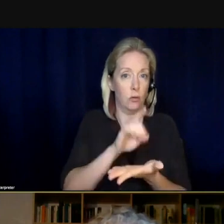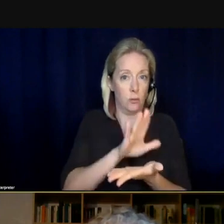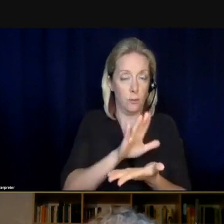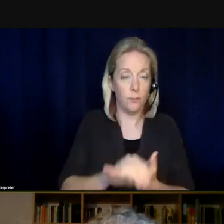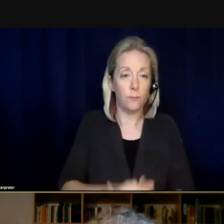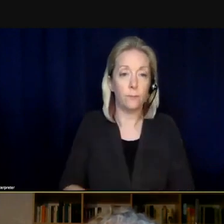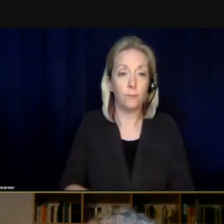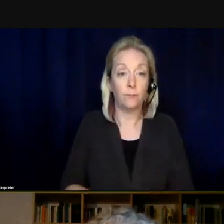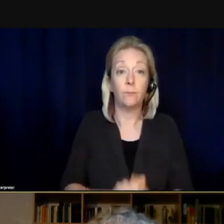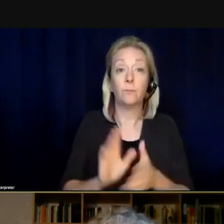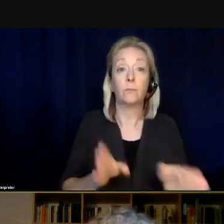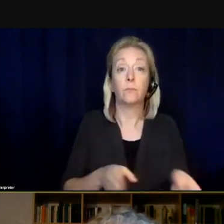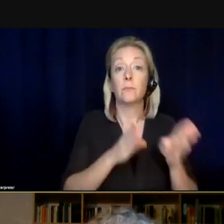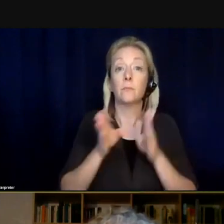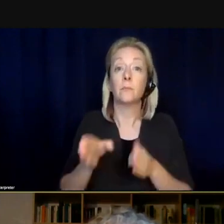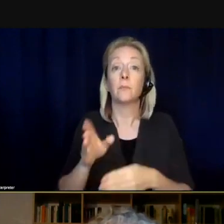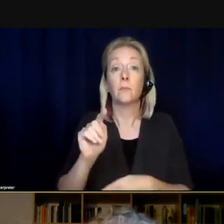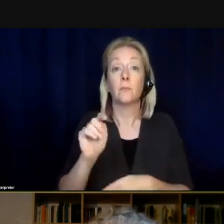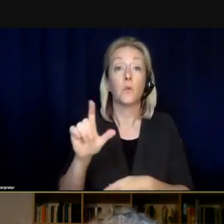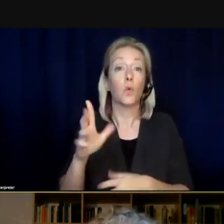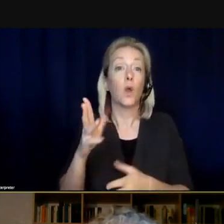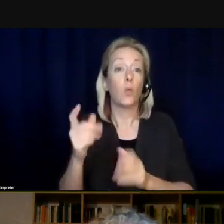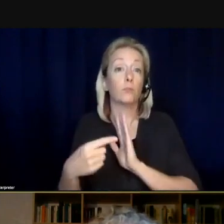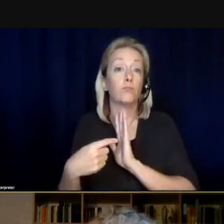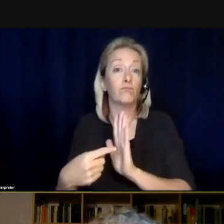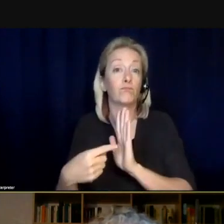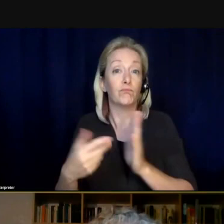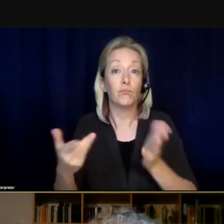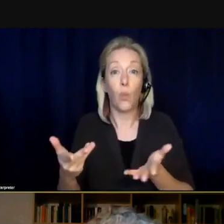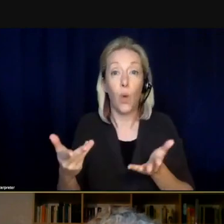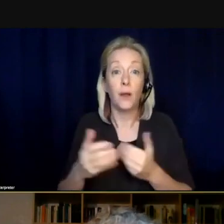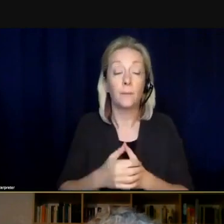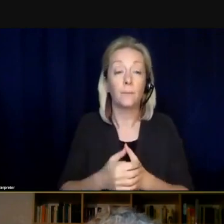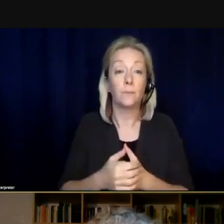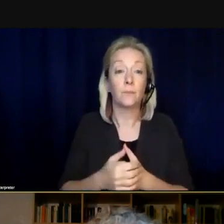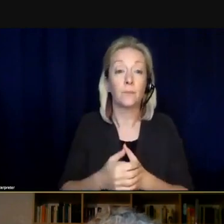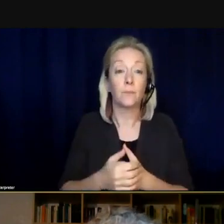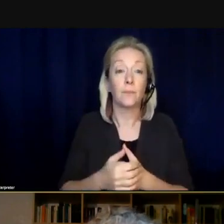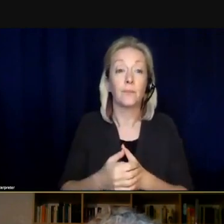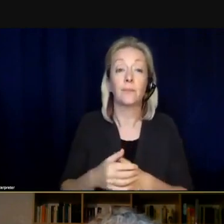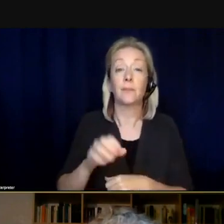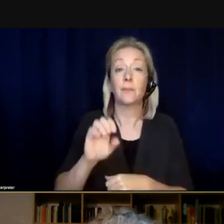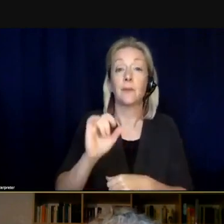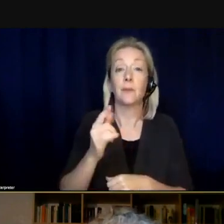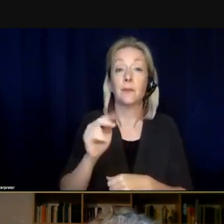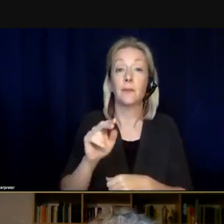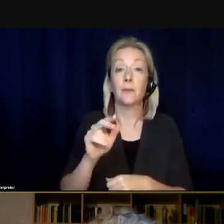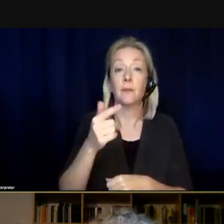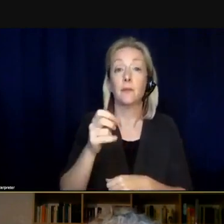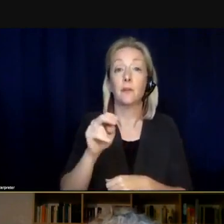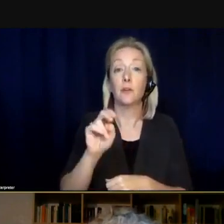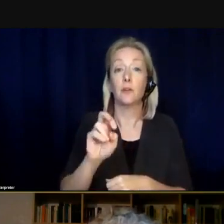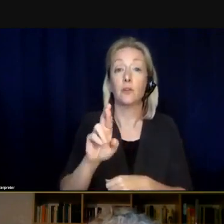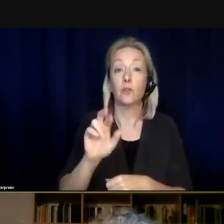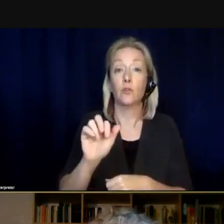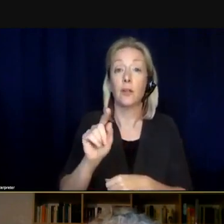Now, the next tool that I want to show you is the sign generator. Now, with